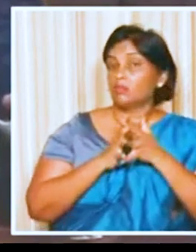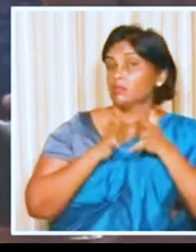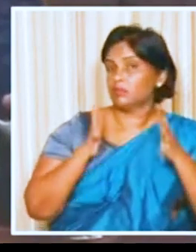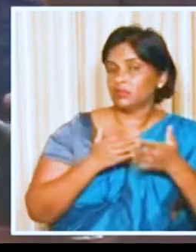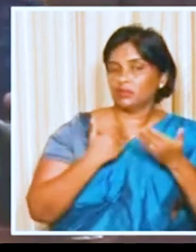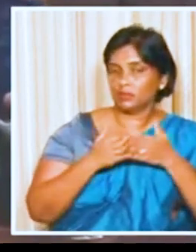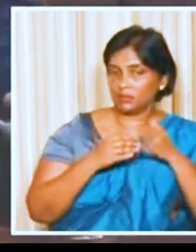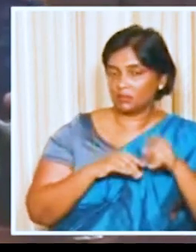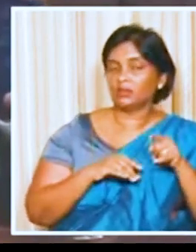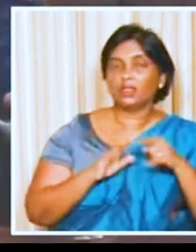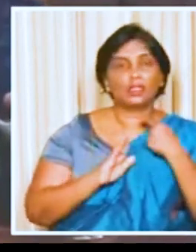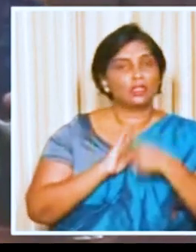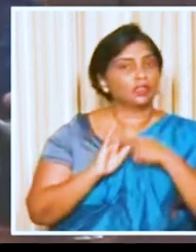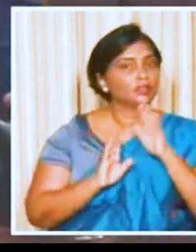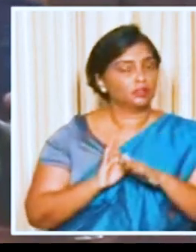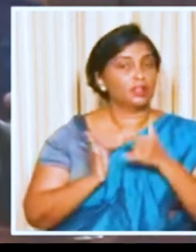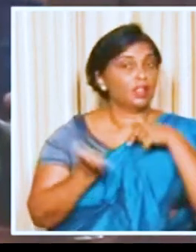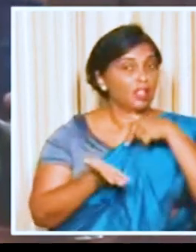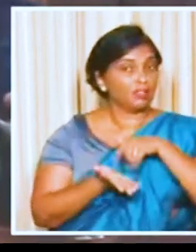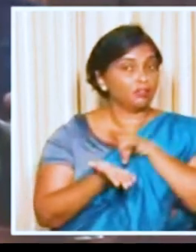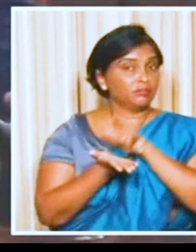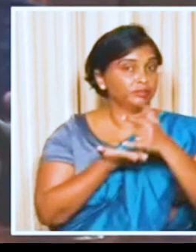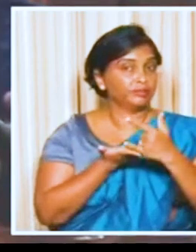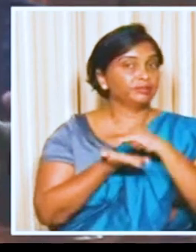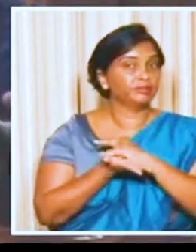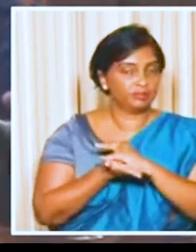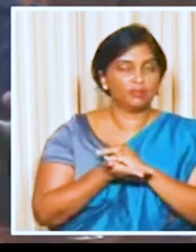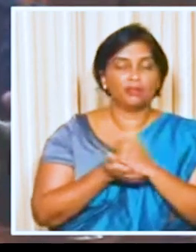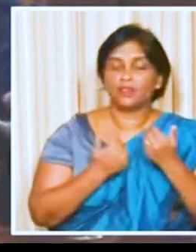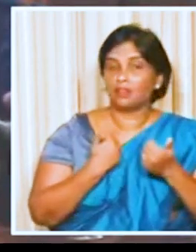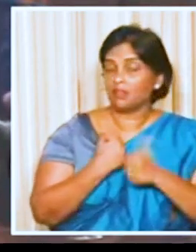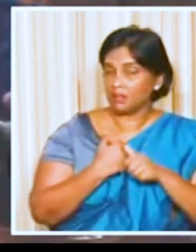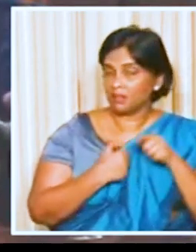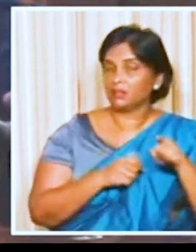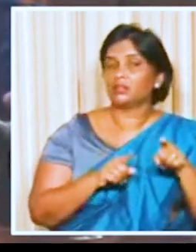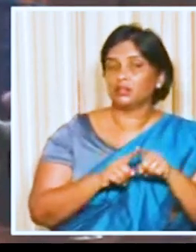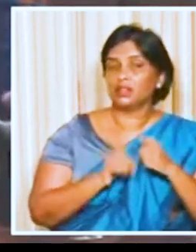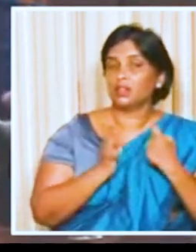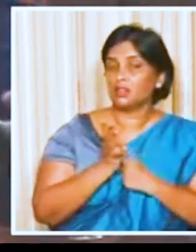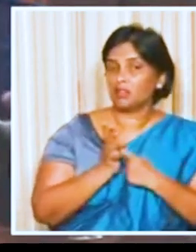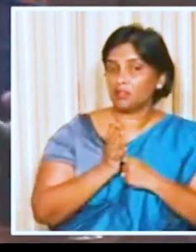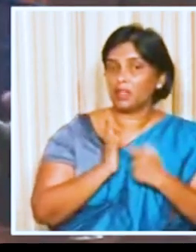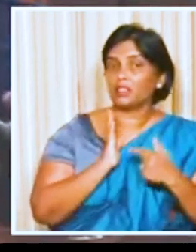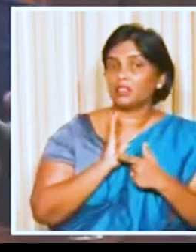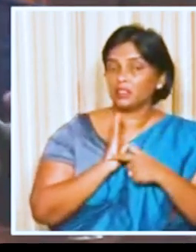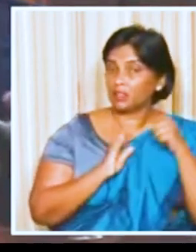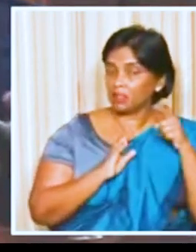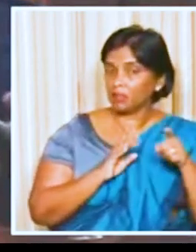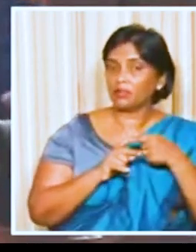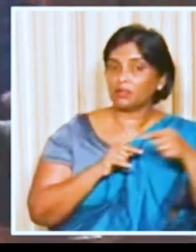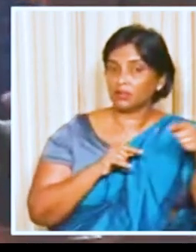carrier that can operate domestically, and also the Rameswaram Thalaimanna ferry service which is only